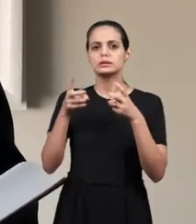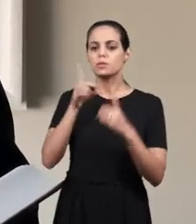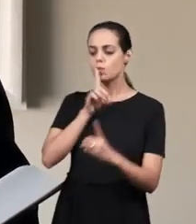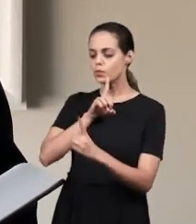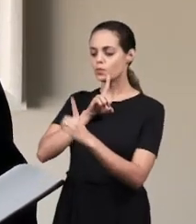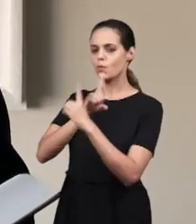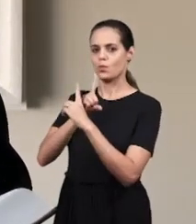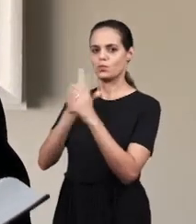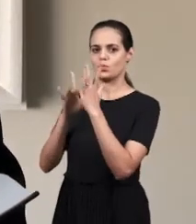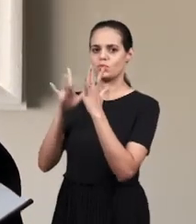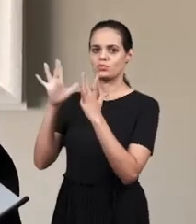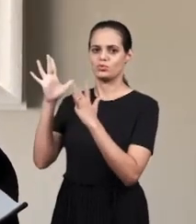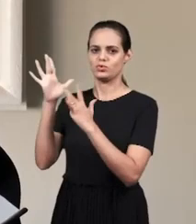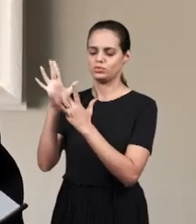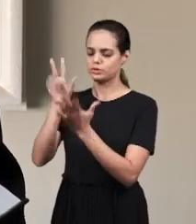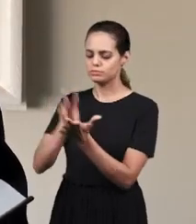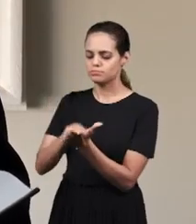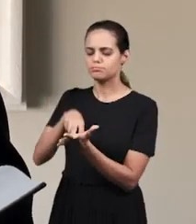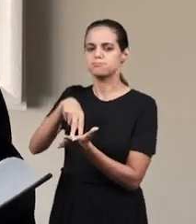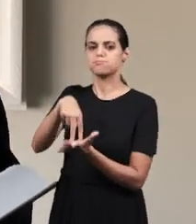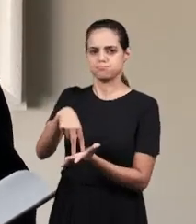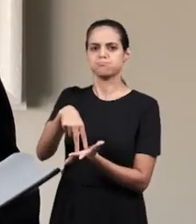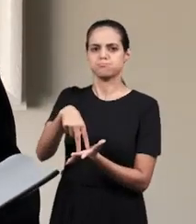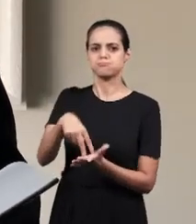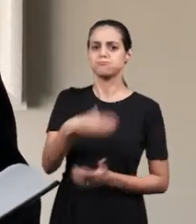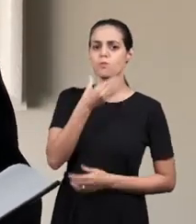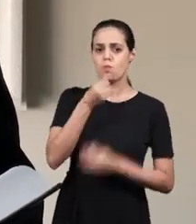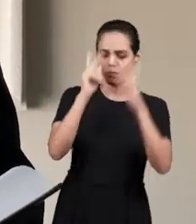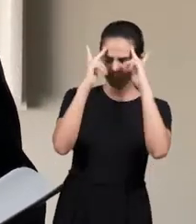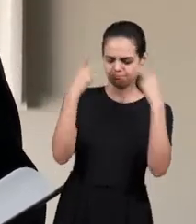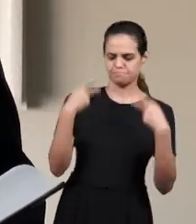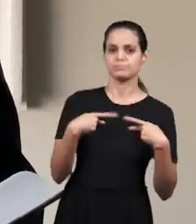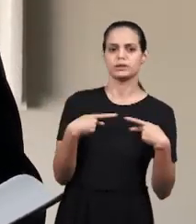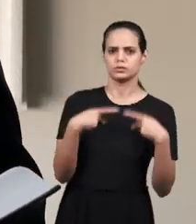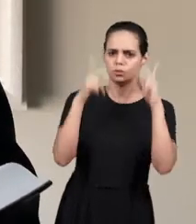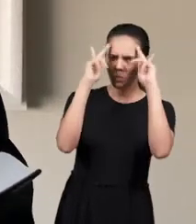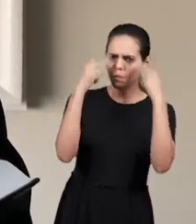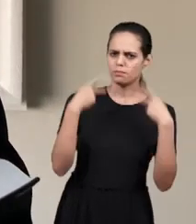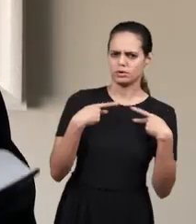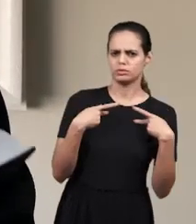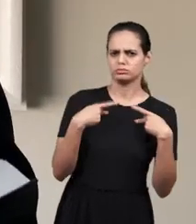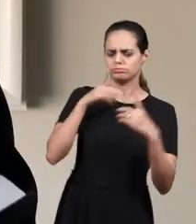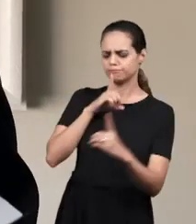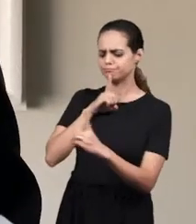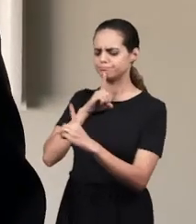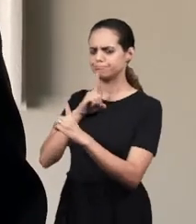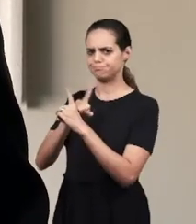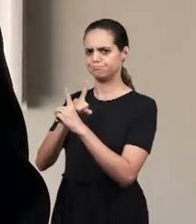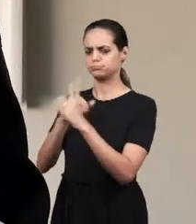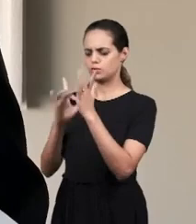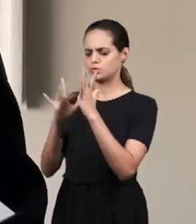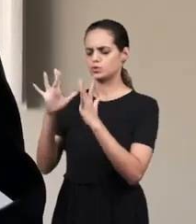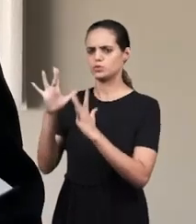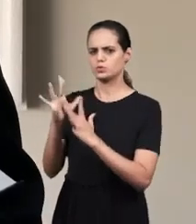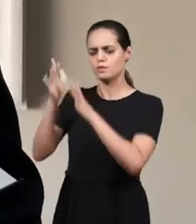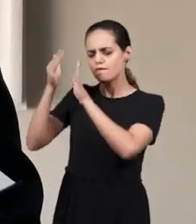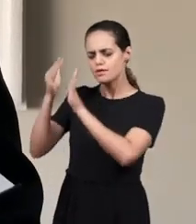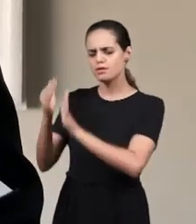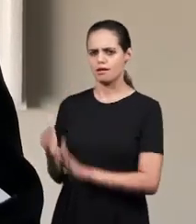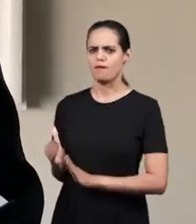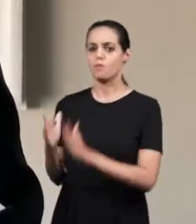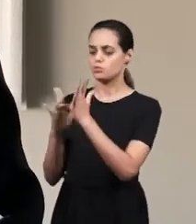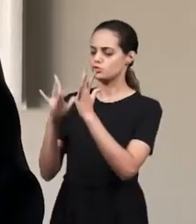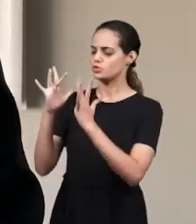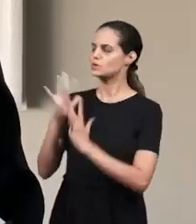with a resurrected Jesus. This is the encounter of man with this faithful church.